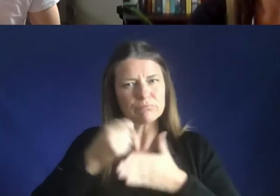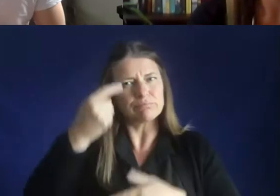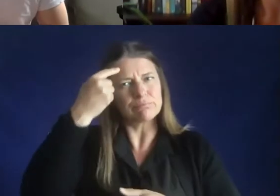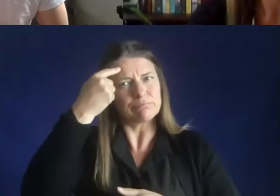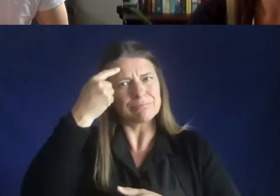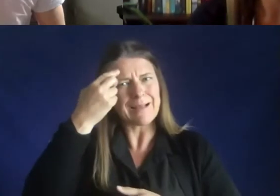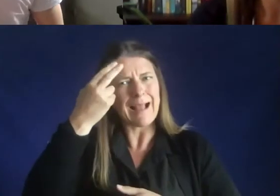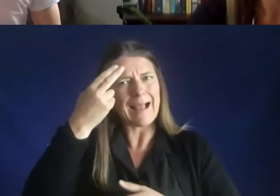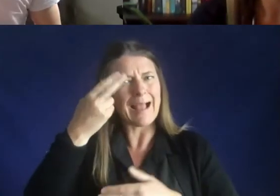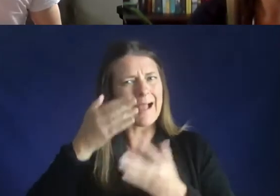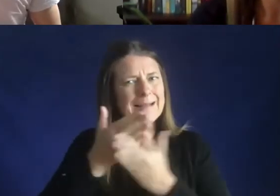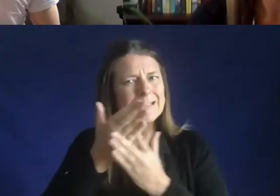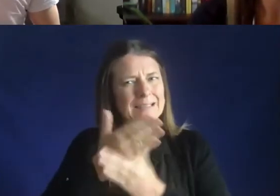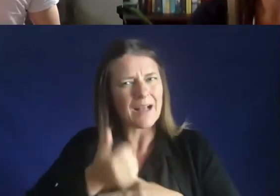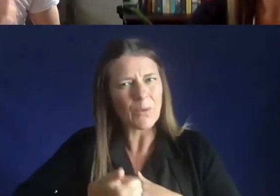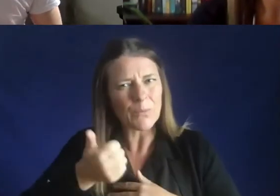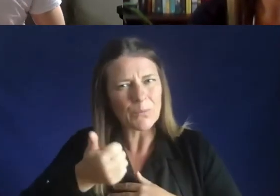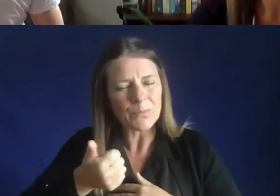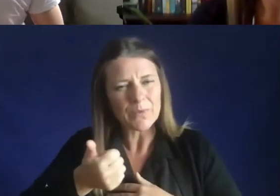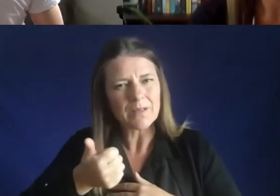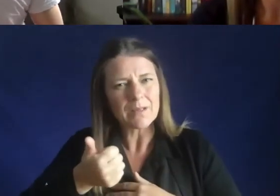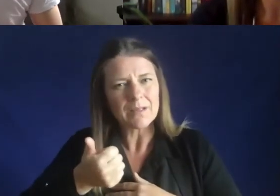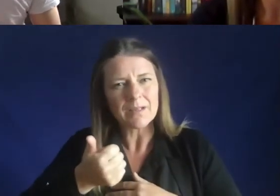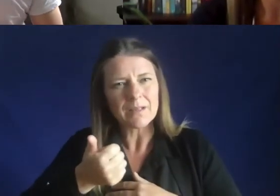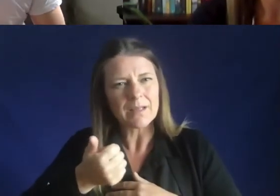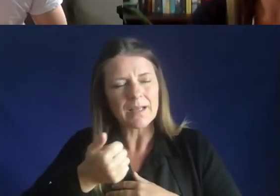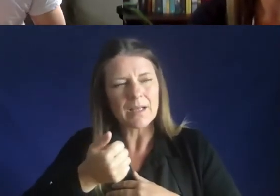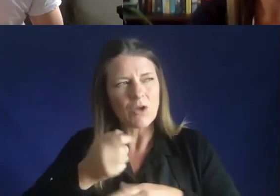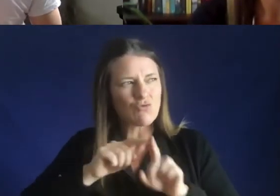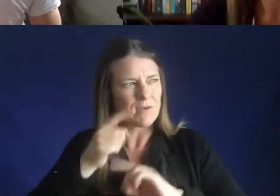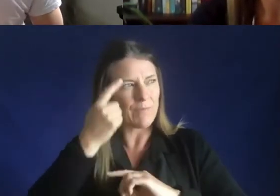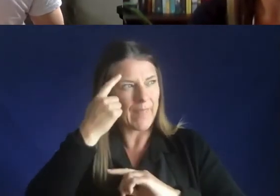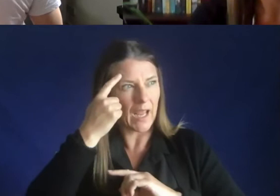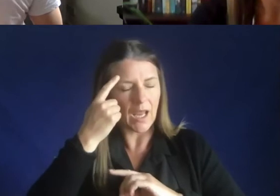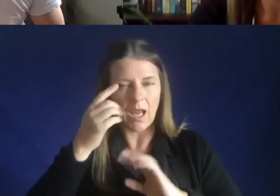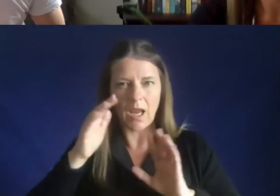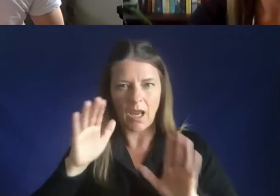I'm always quite interested in how work can adapt to fit lots of different